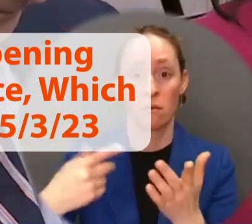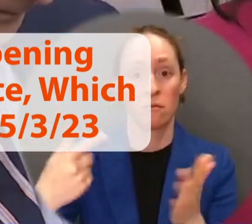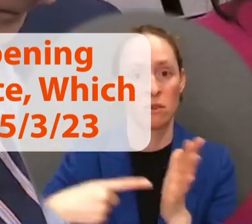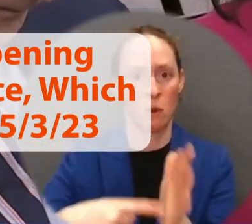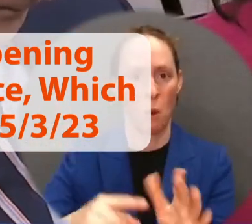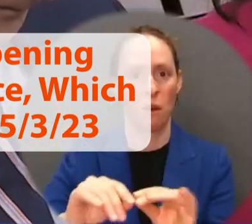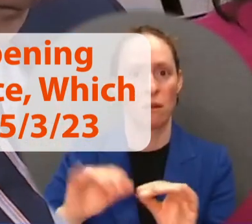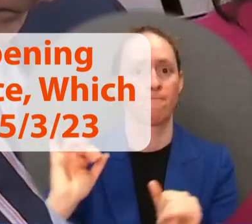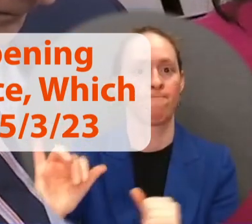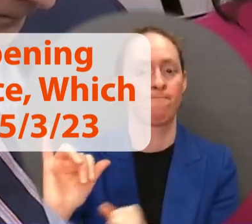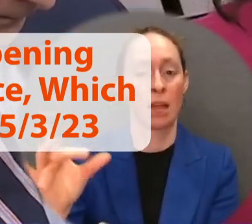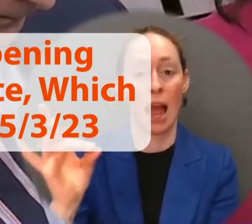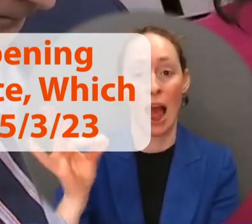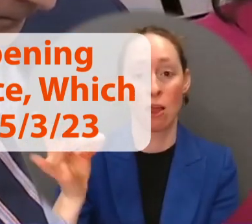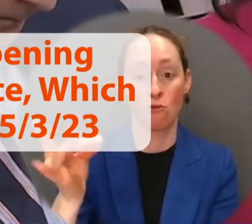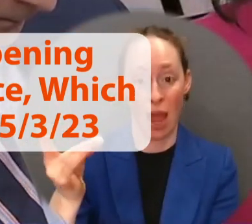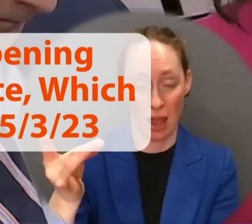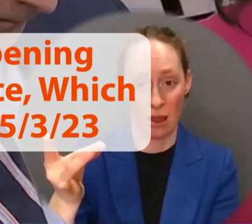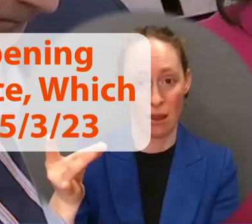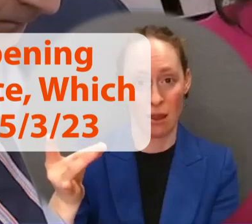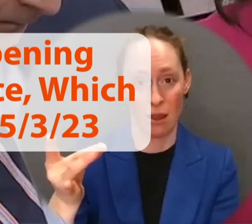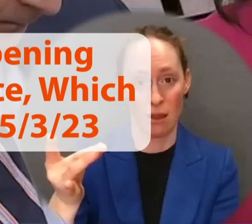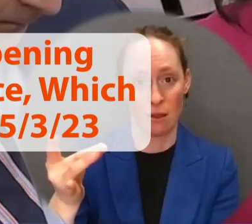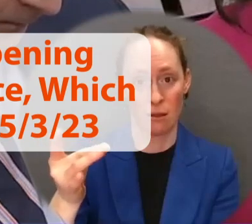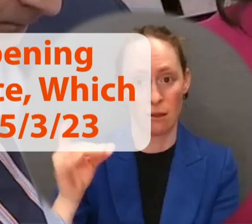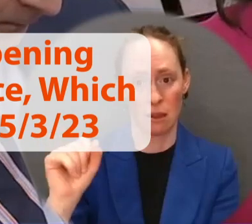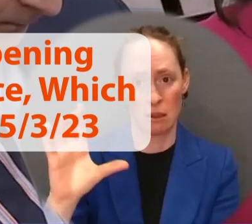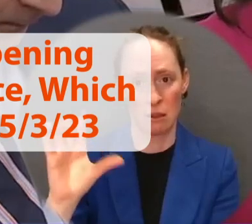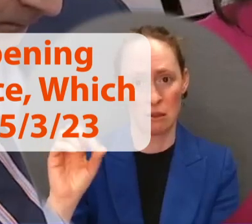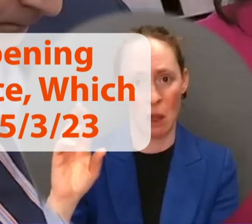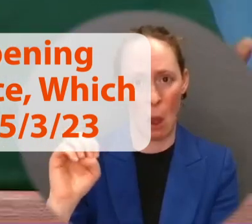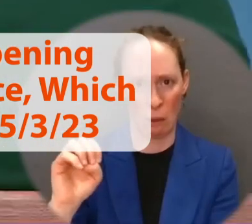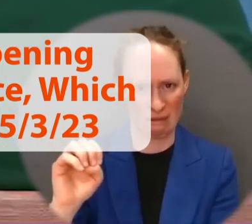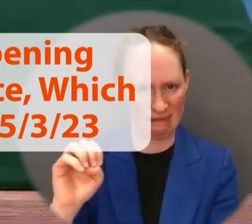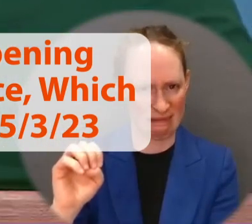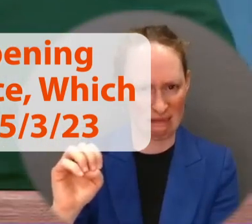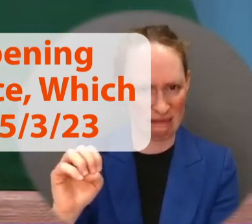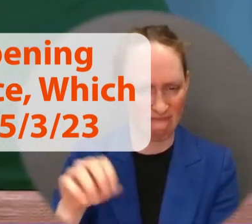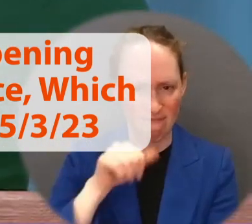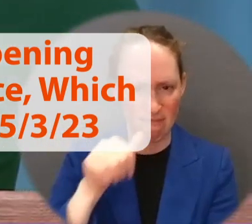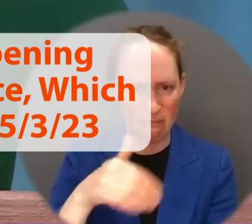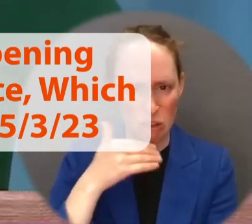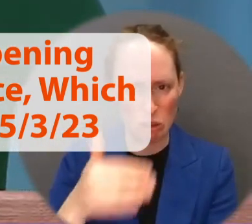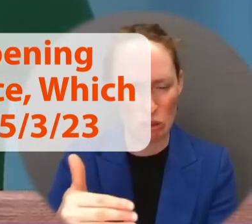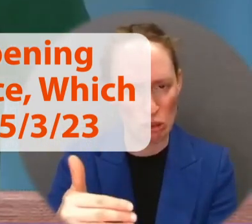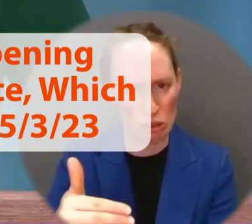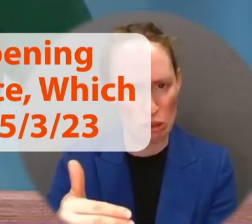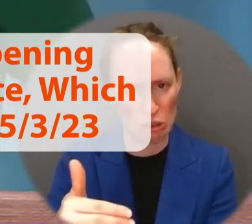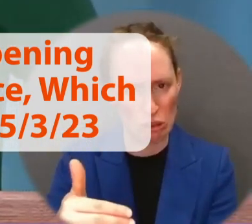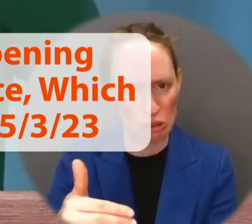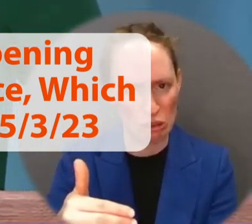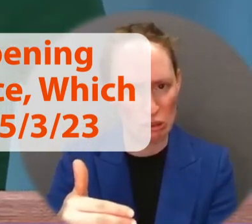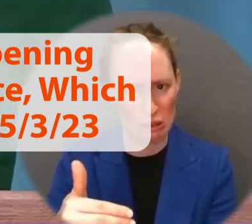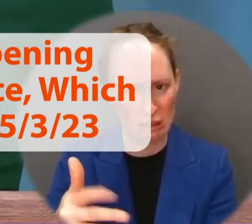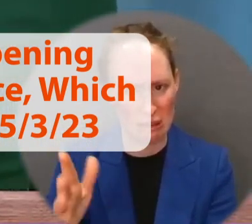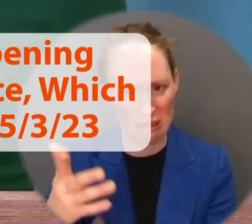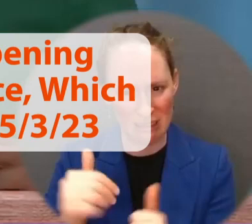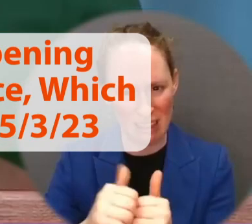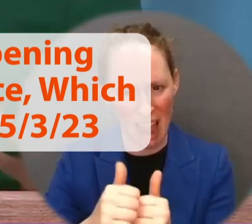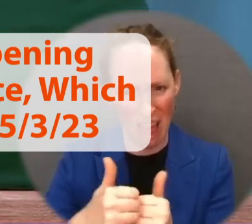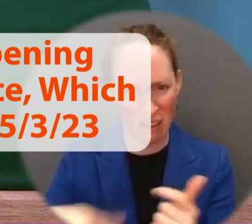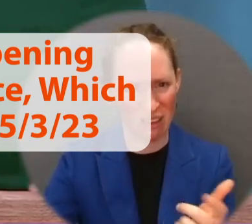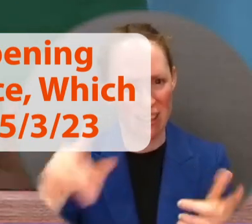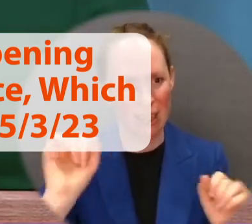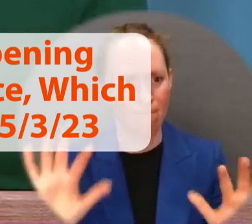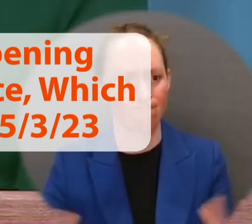help kids catch up who lost so much during the pandemic? Look, as you just said, kids have lost so much in the pandemic. This is why when the